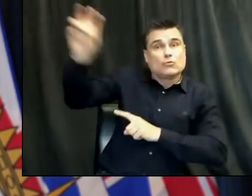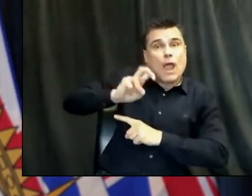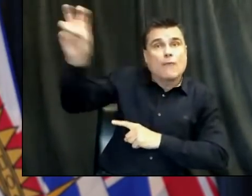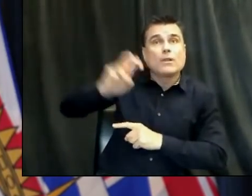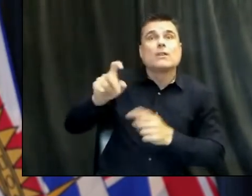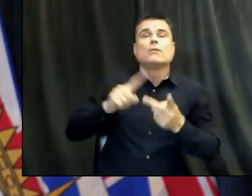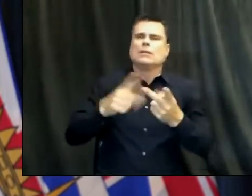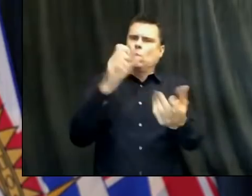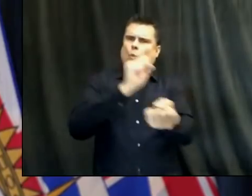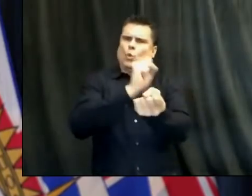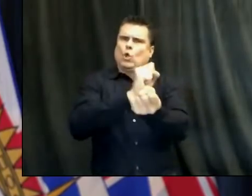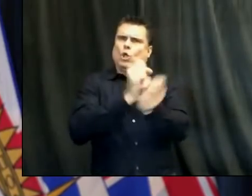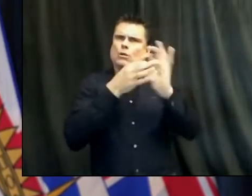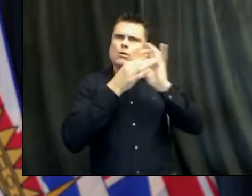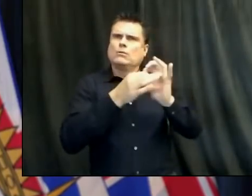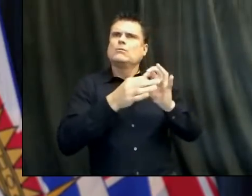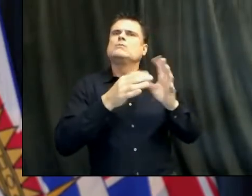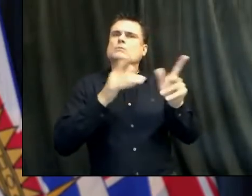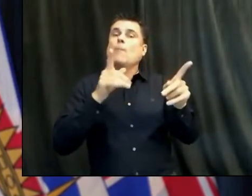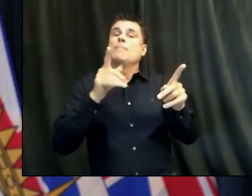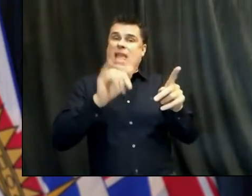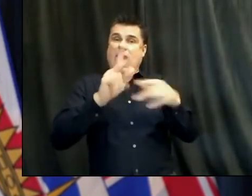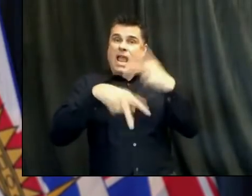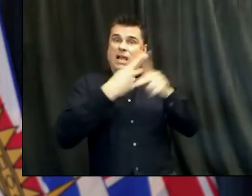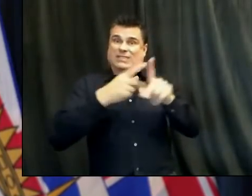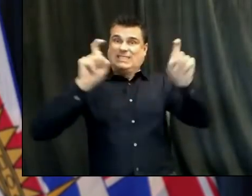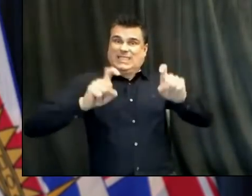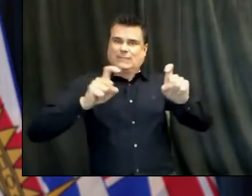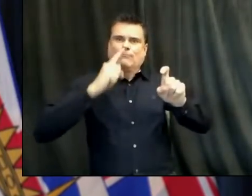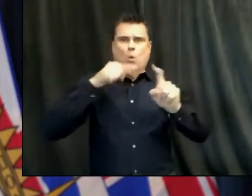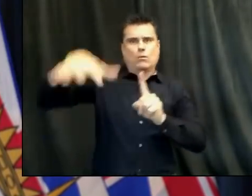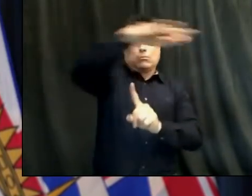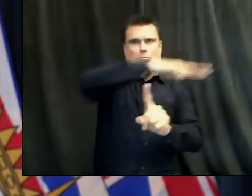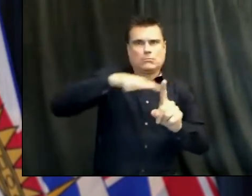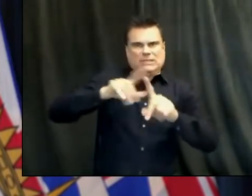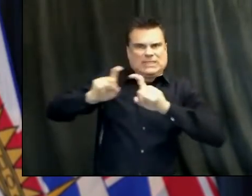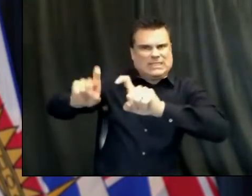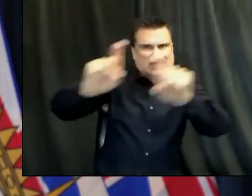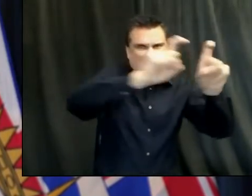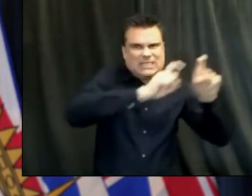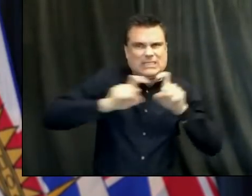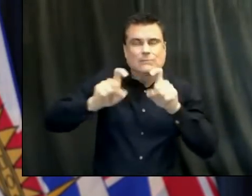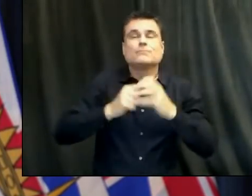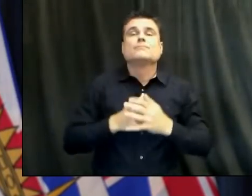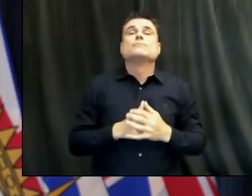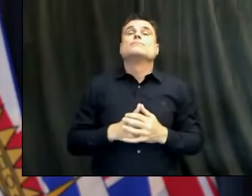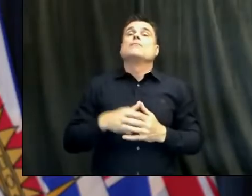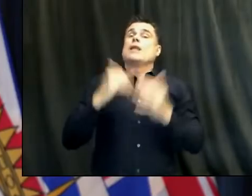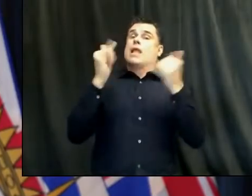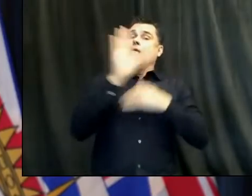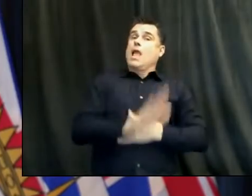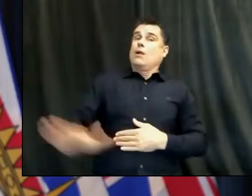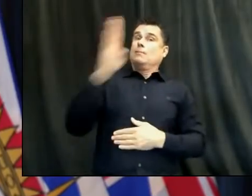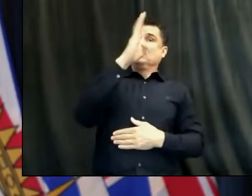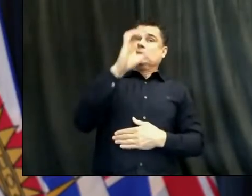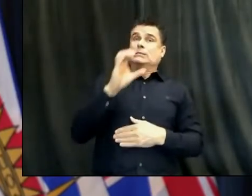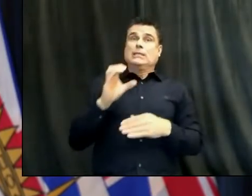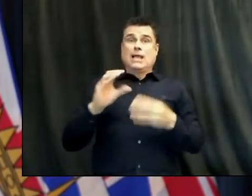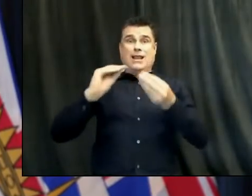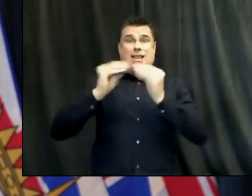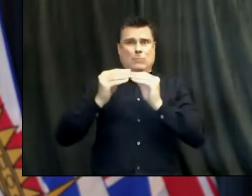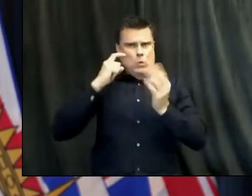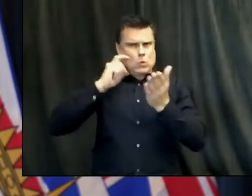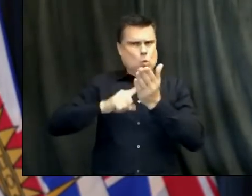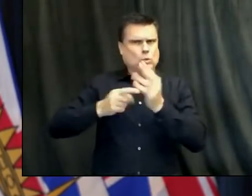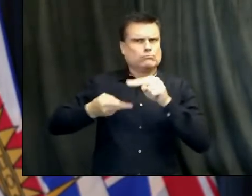because they're required in industry. As our cases and our surge has increased here in BC, we've seen a difference